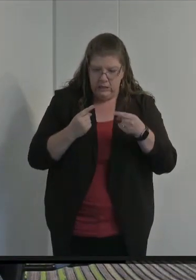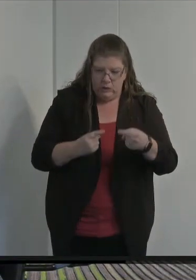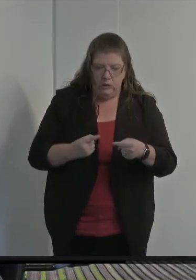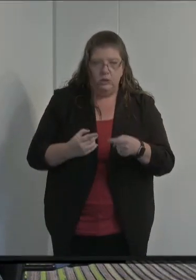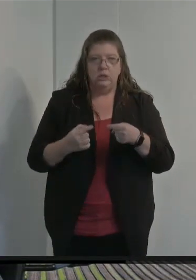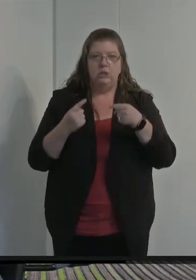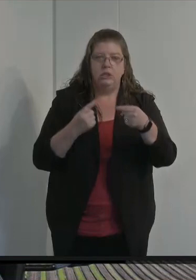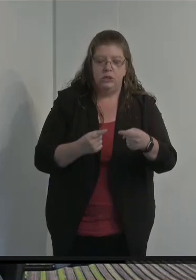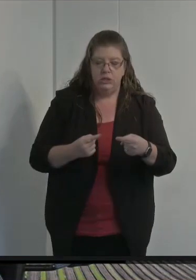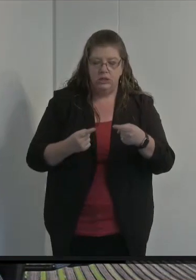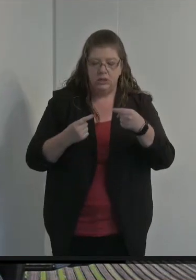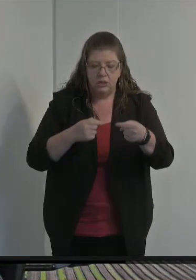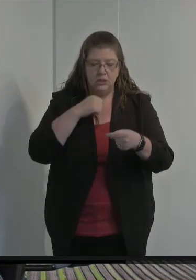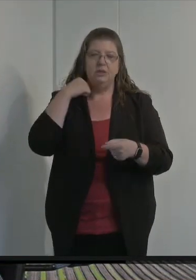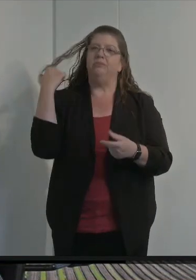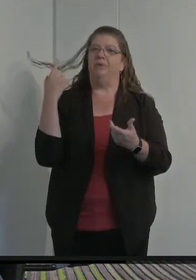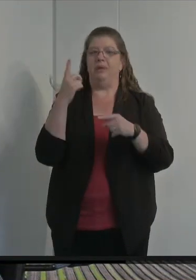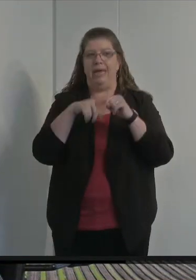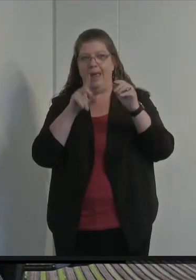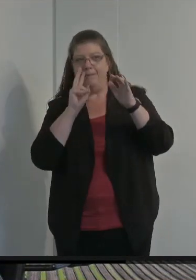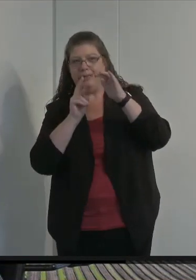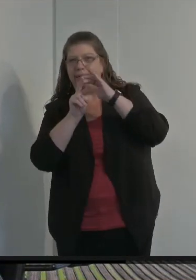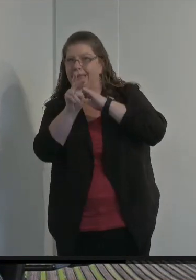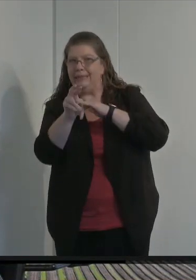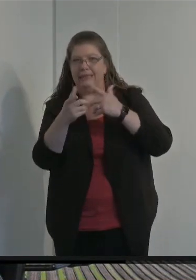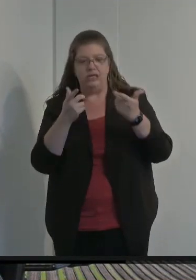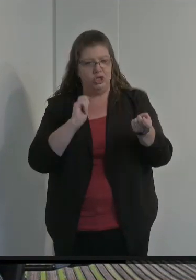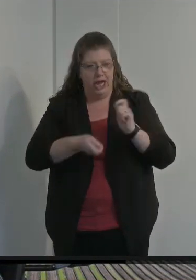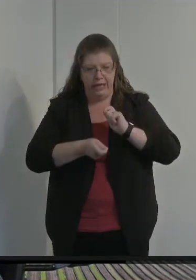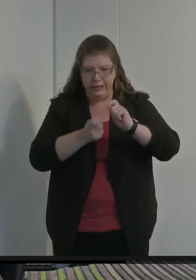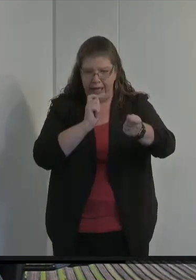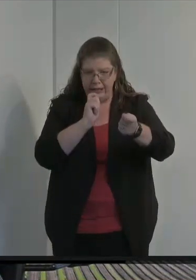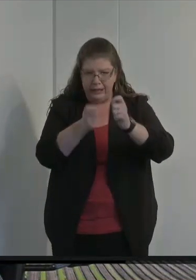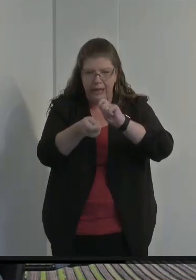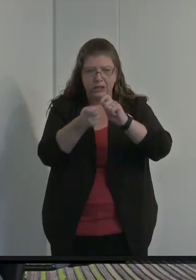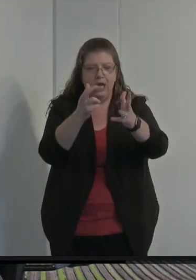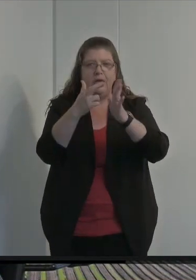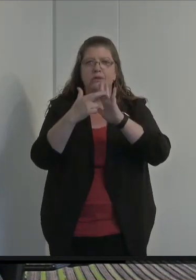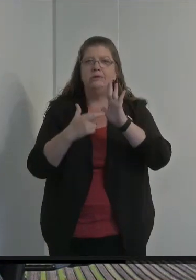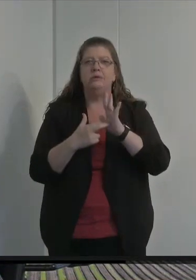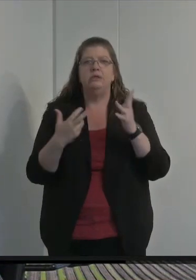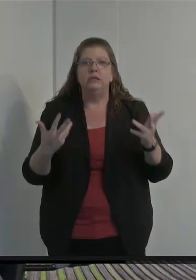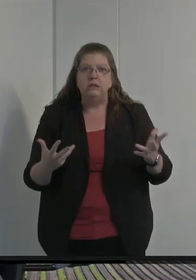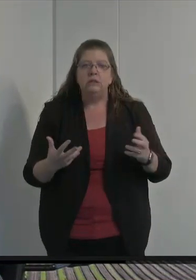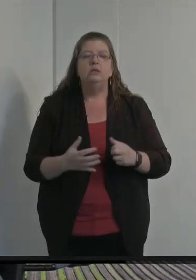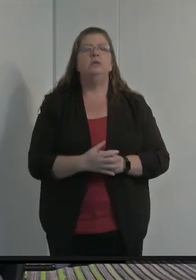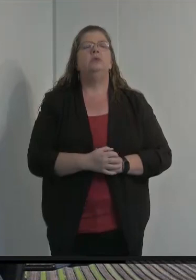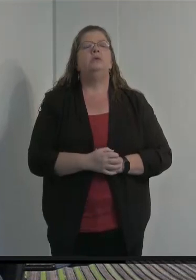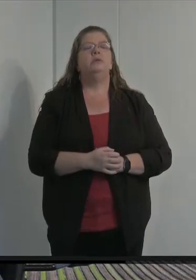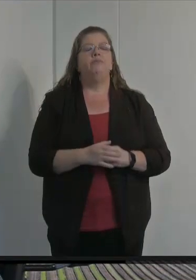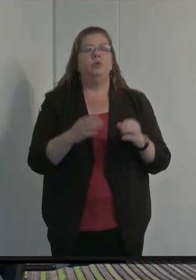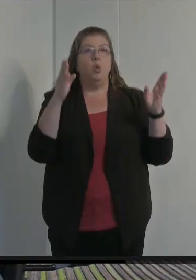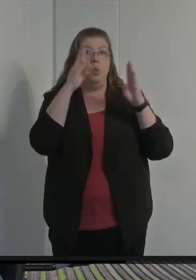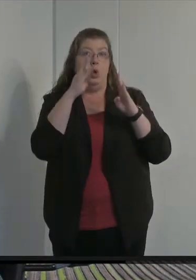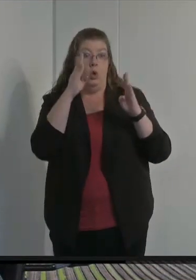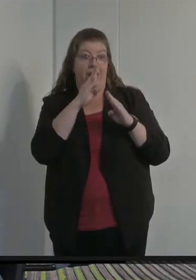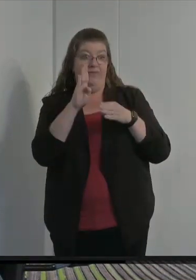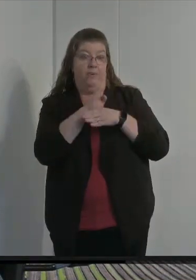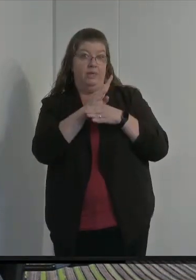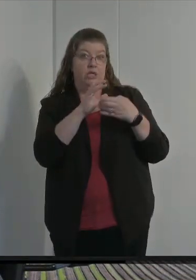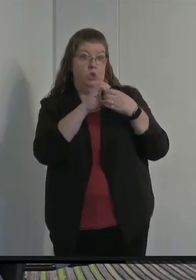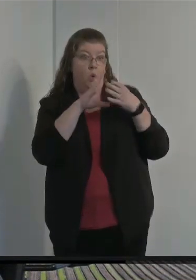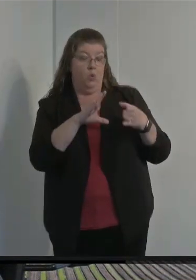operating with unpredictable and frequent changes in guidelines. worry of business owners